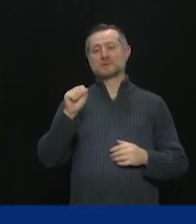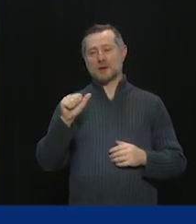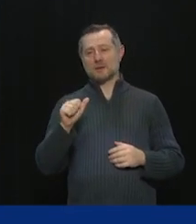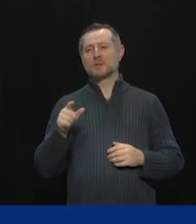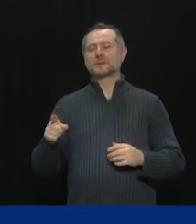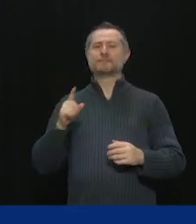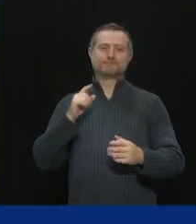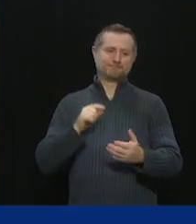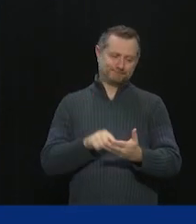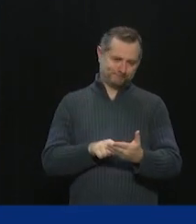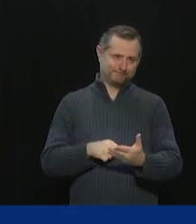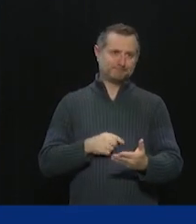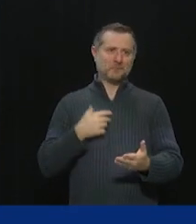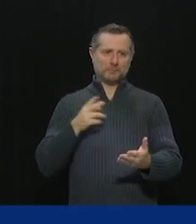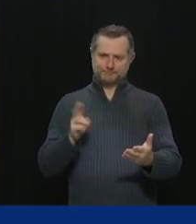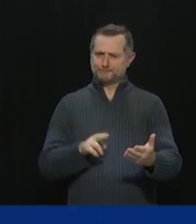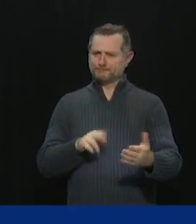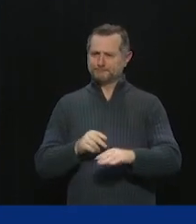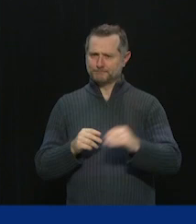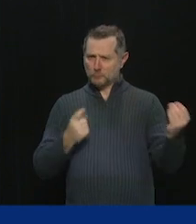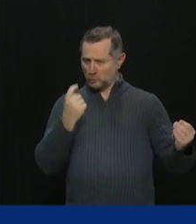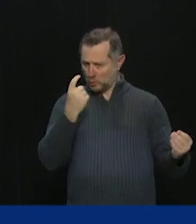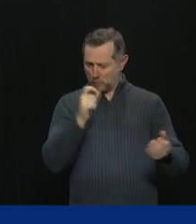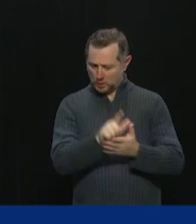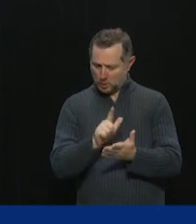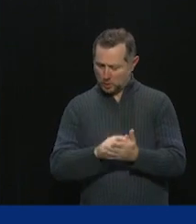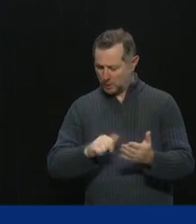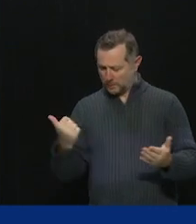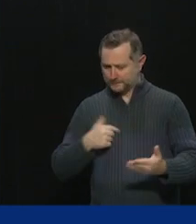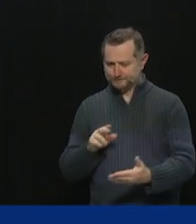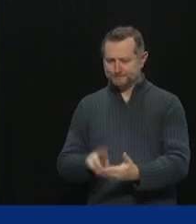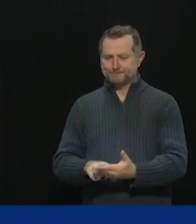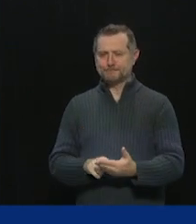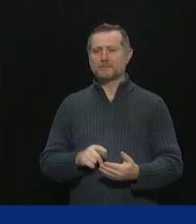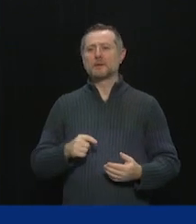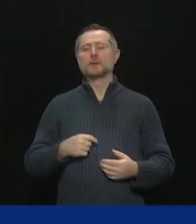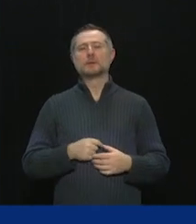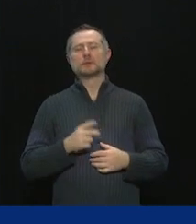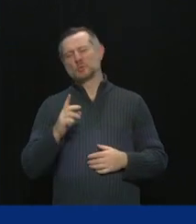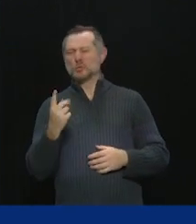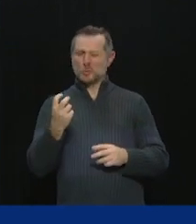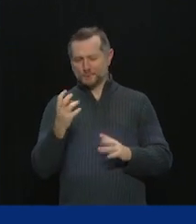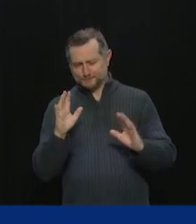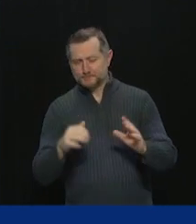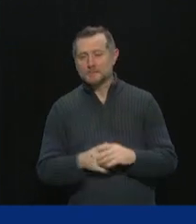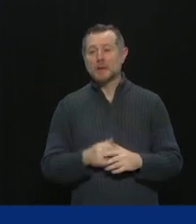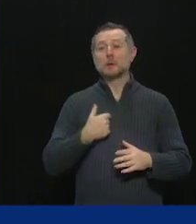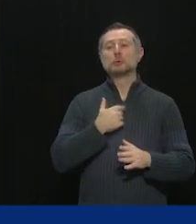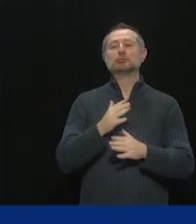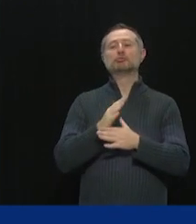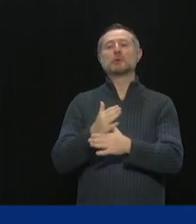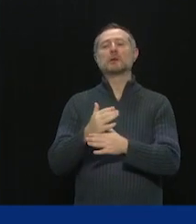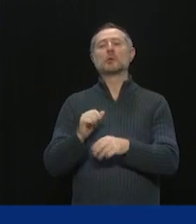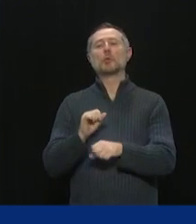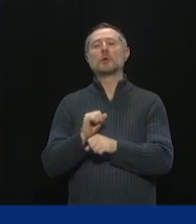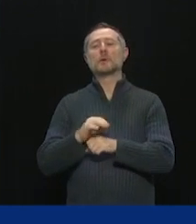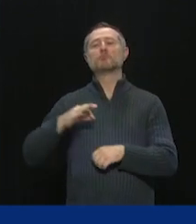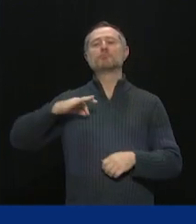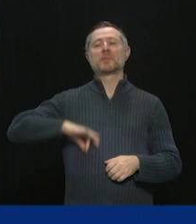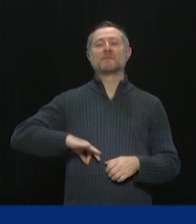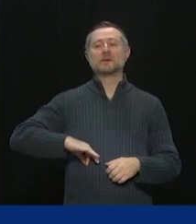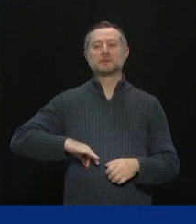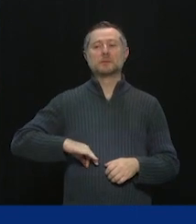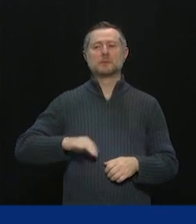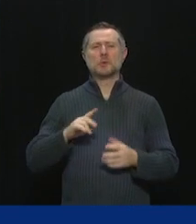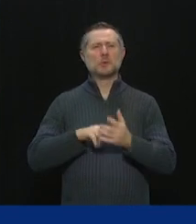to sign one more piece of legislation, two more. Shared work benefits. People didn't think a lot about shared work. What is that